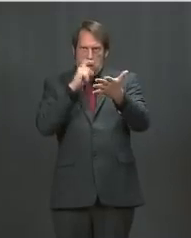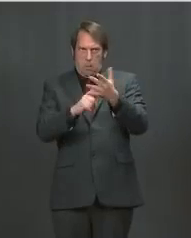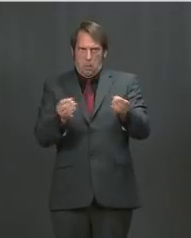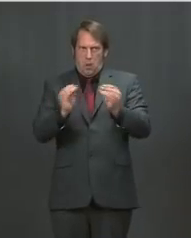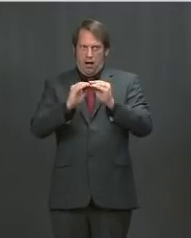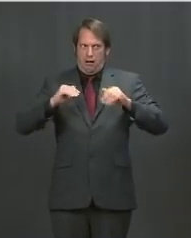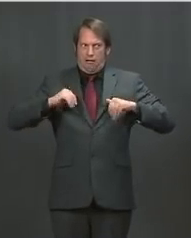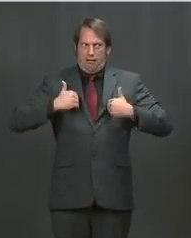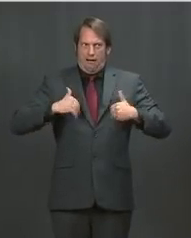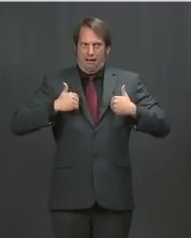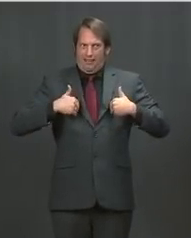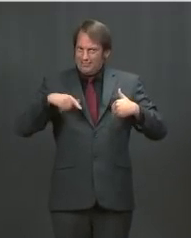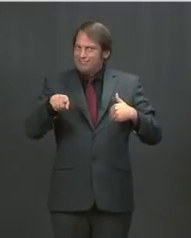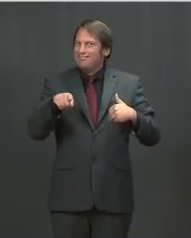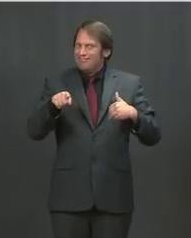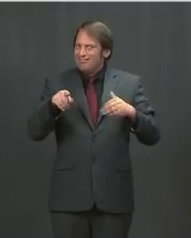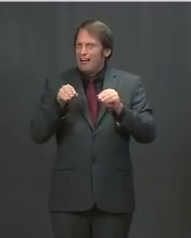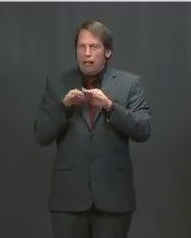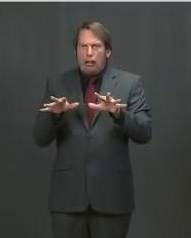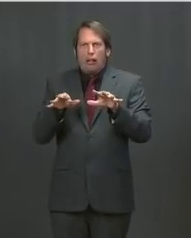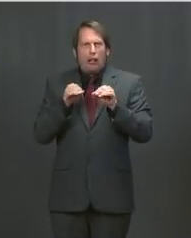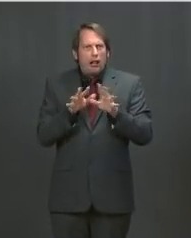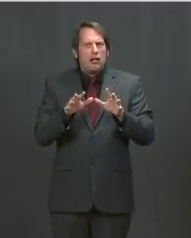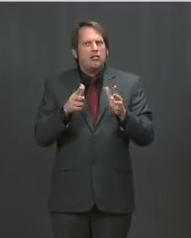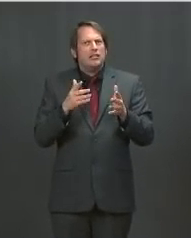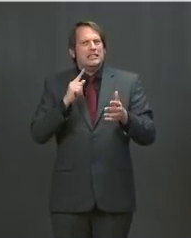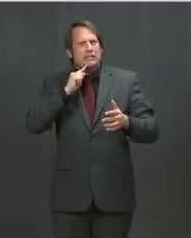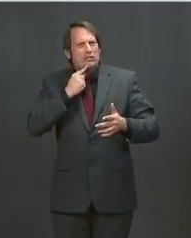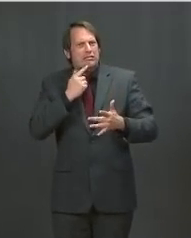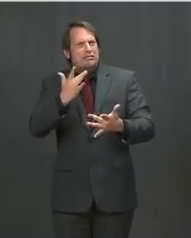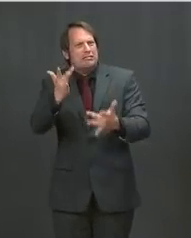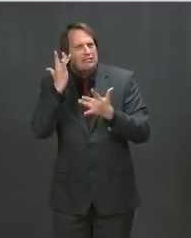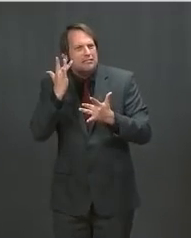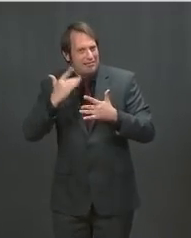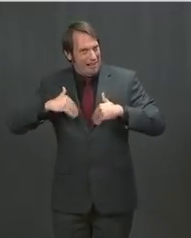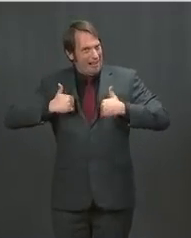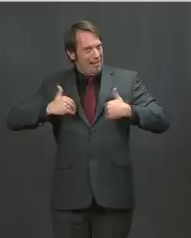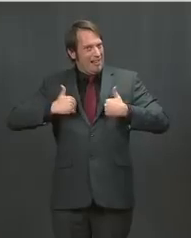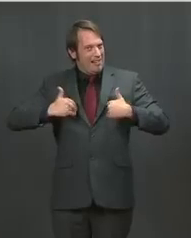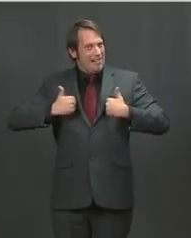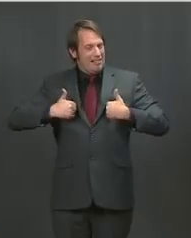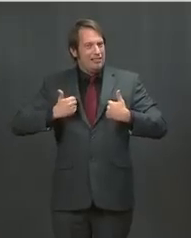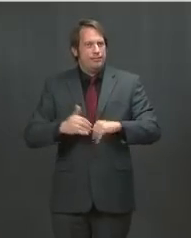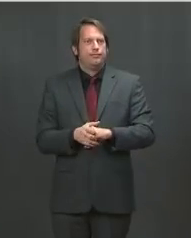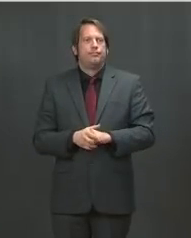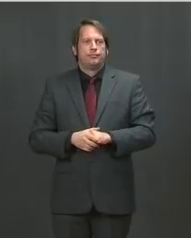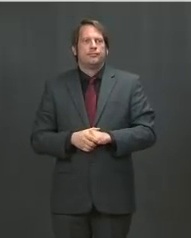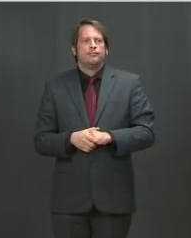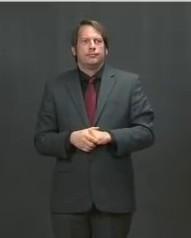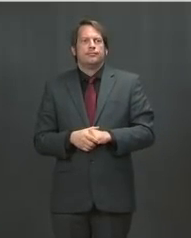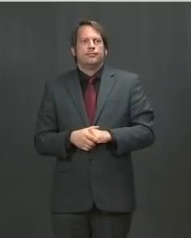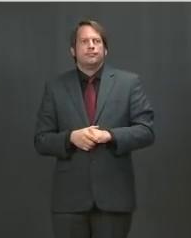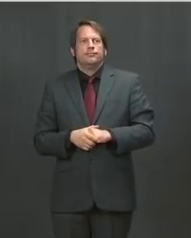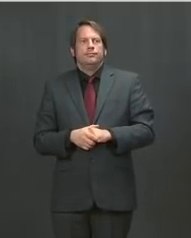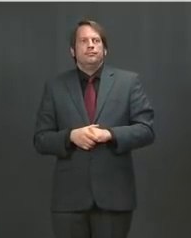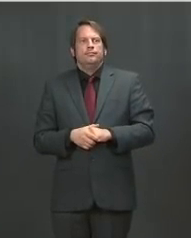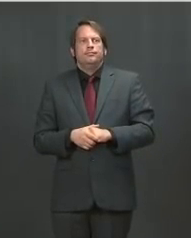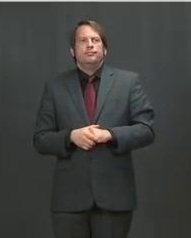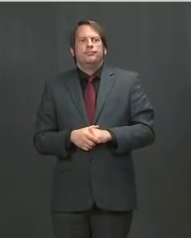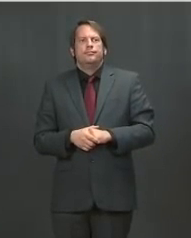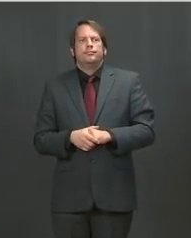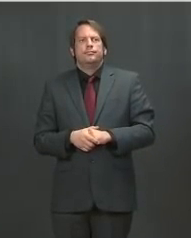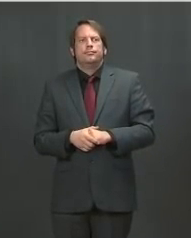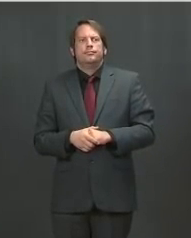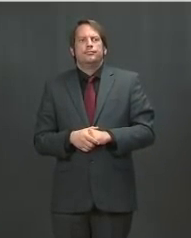severe disease. Data suggests this is all happening as we are seeing increasing prevalence of SARS-CoV-2